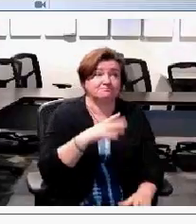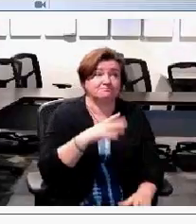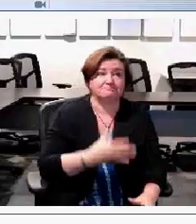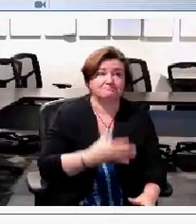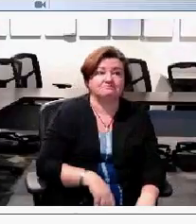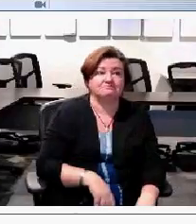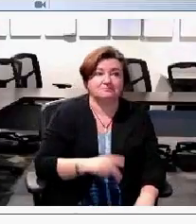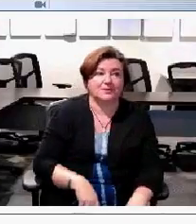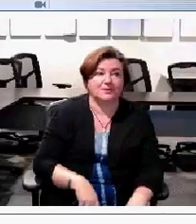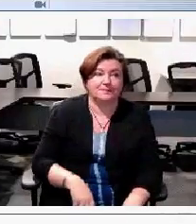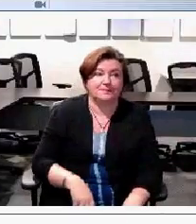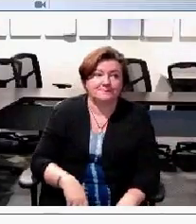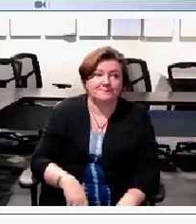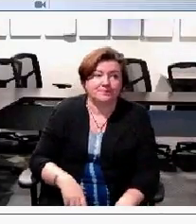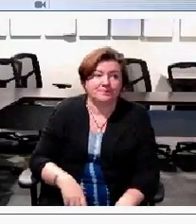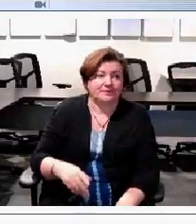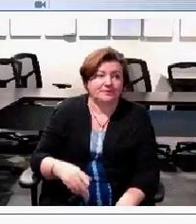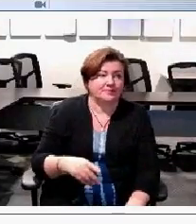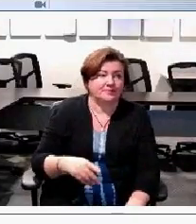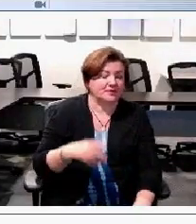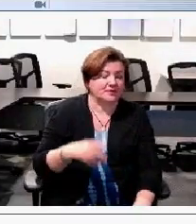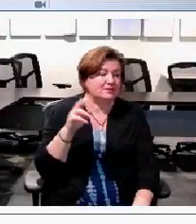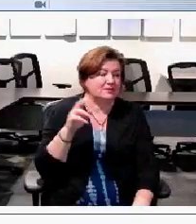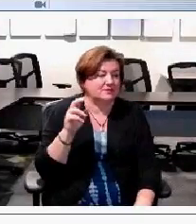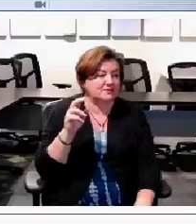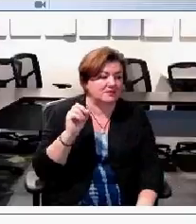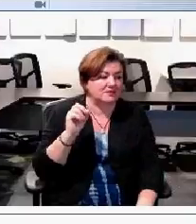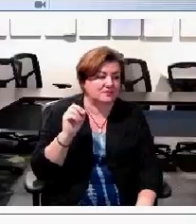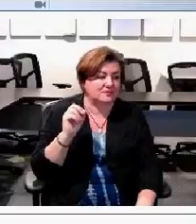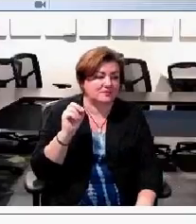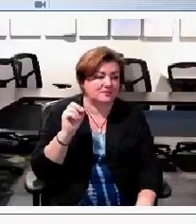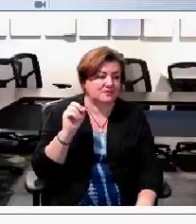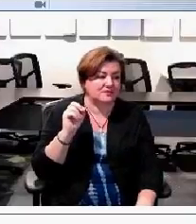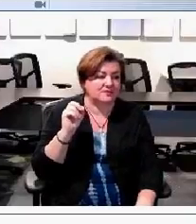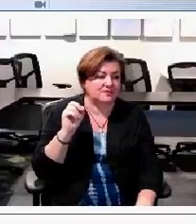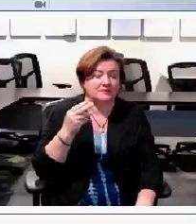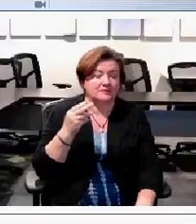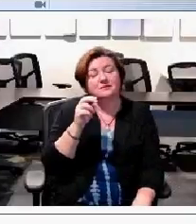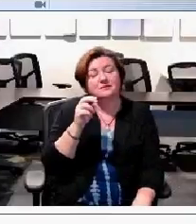We are. So, Cheryl, because you have your